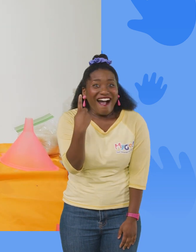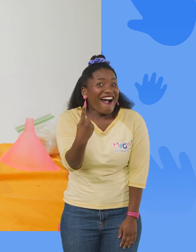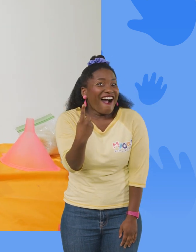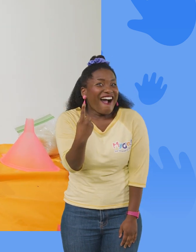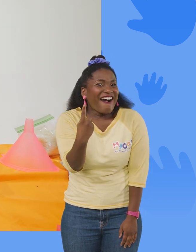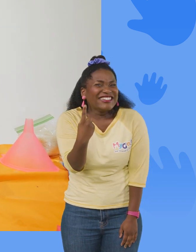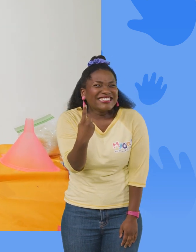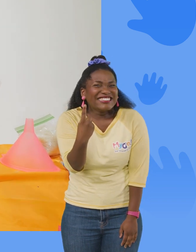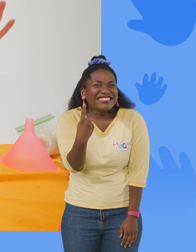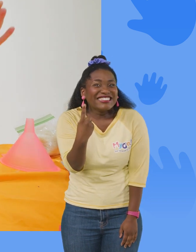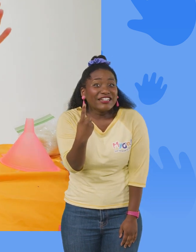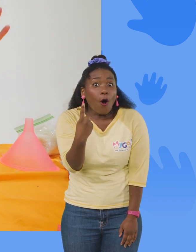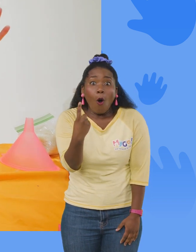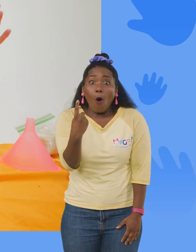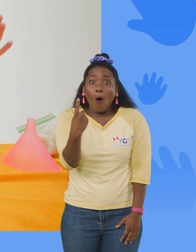3, 2, 1.